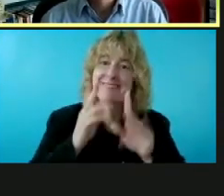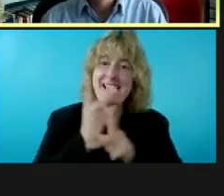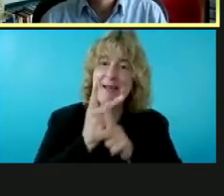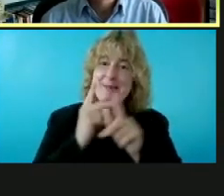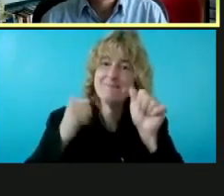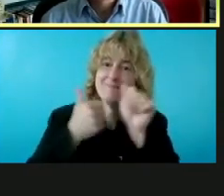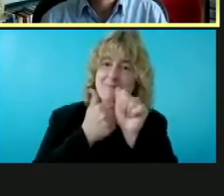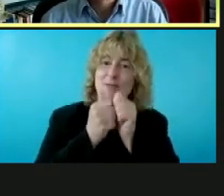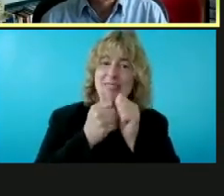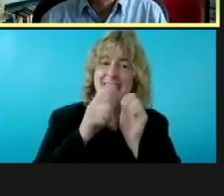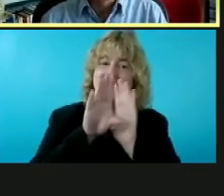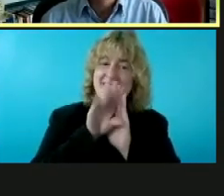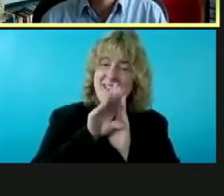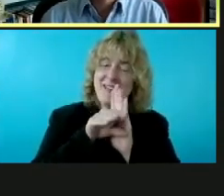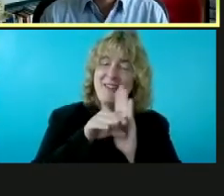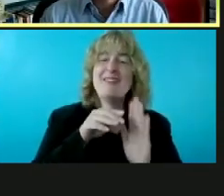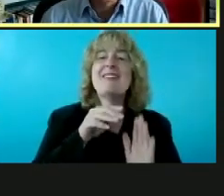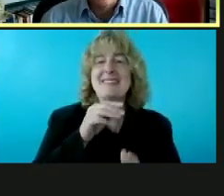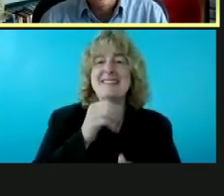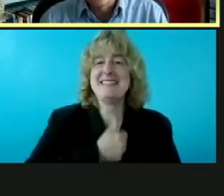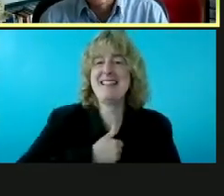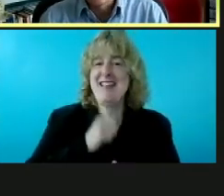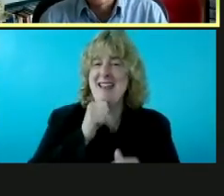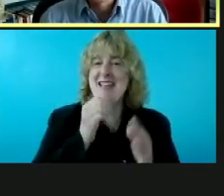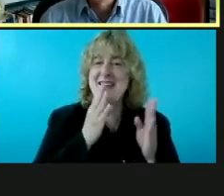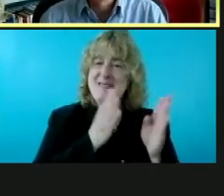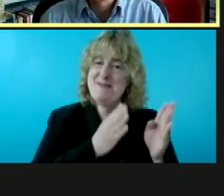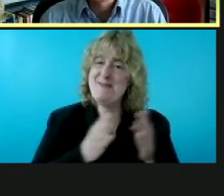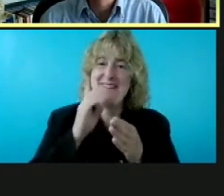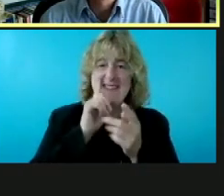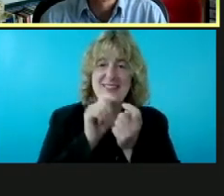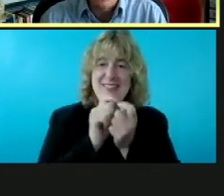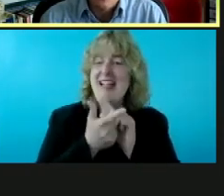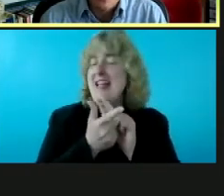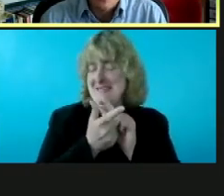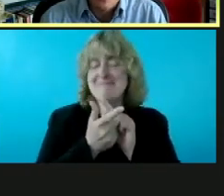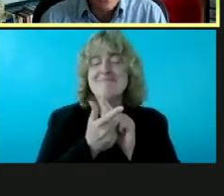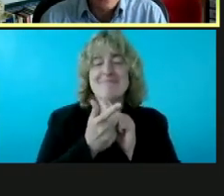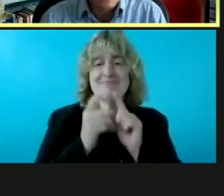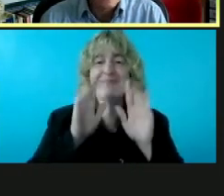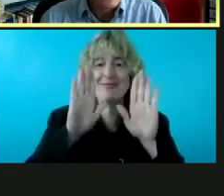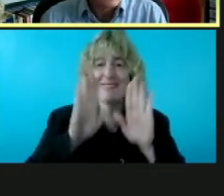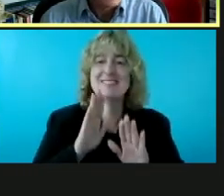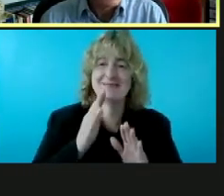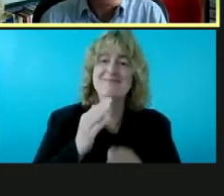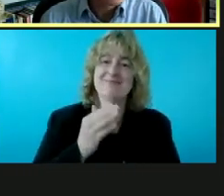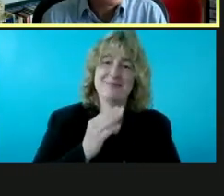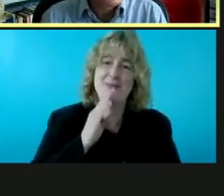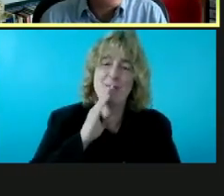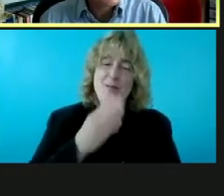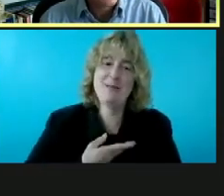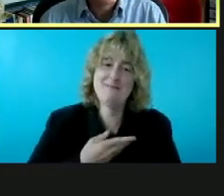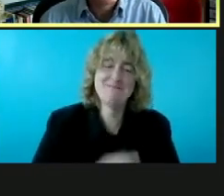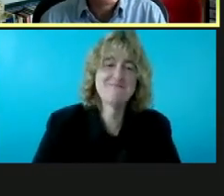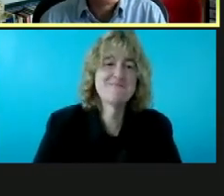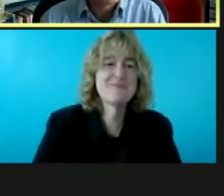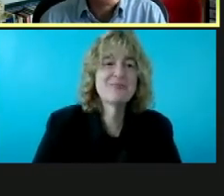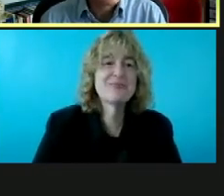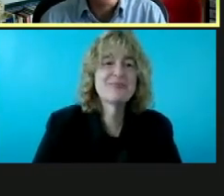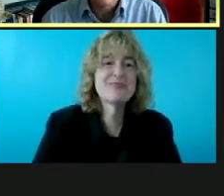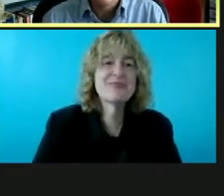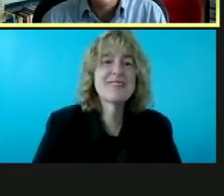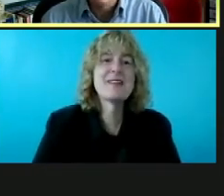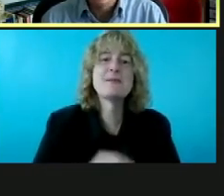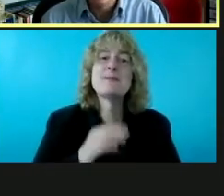I'm sorry we didn't plan for the translation when we did that. So wonderful job, thank you. And then the last slide is just